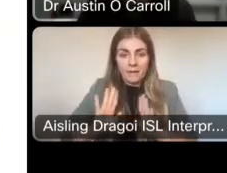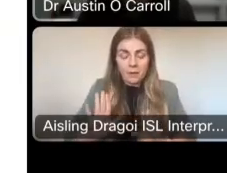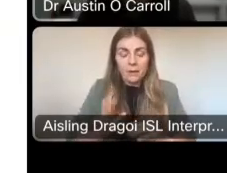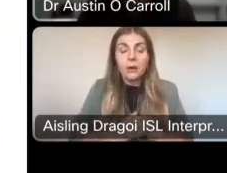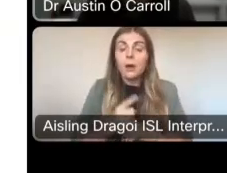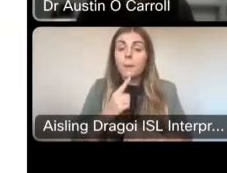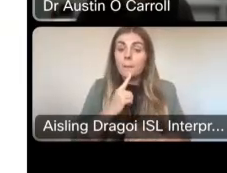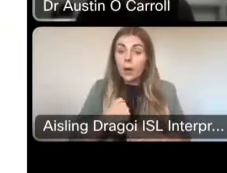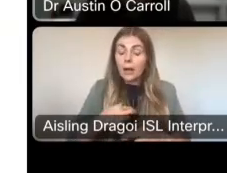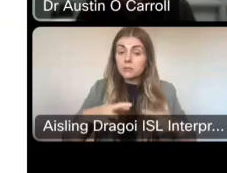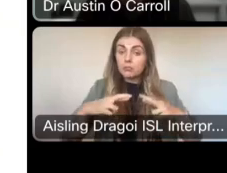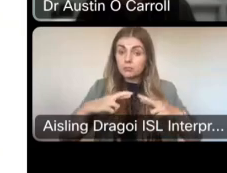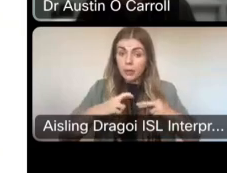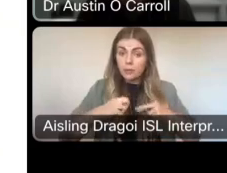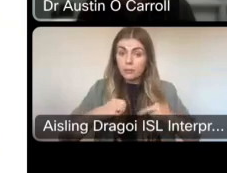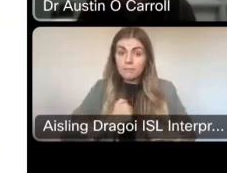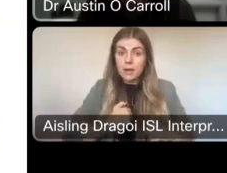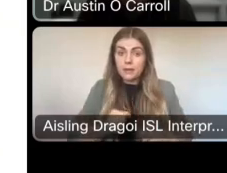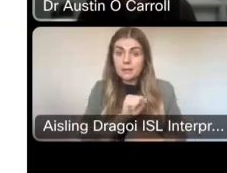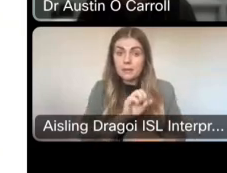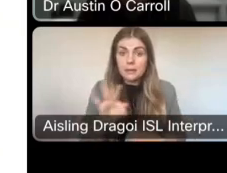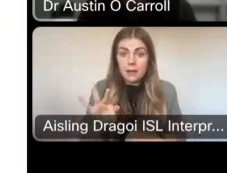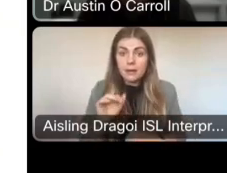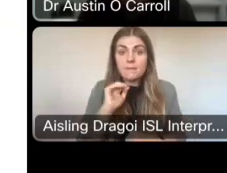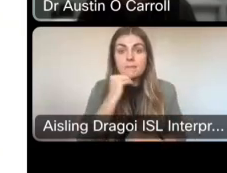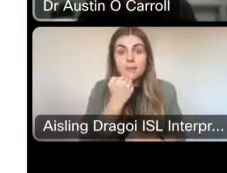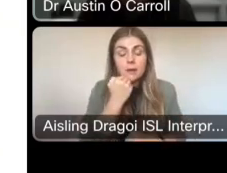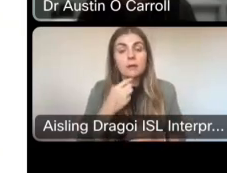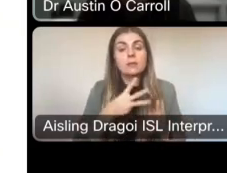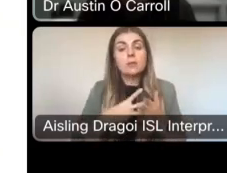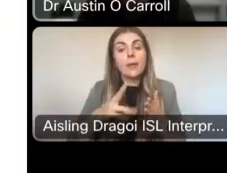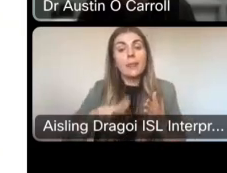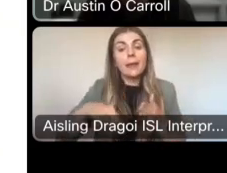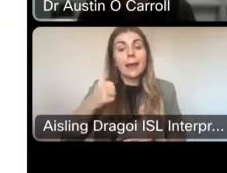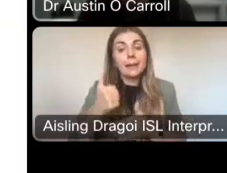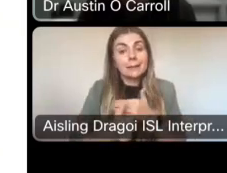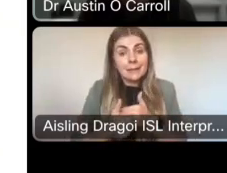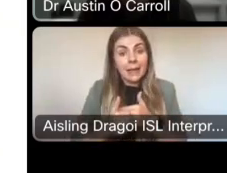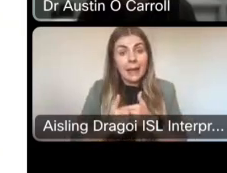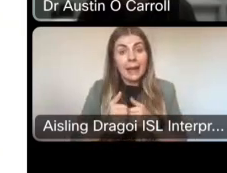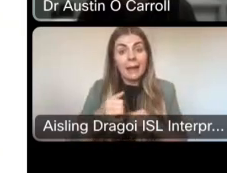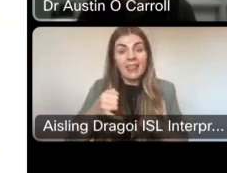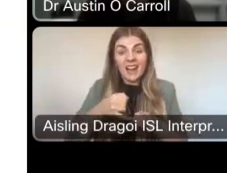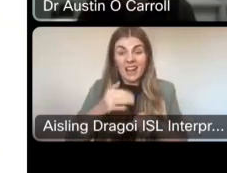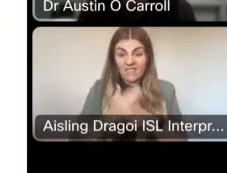my staff because when the clinic was finished the next day, they came in to me and said, Austin,